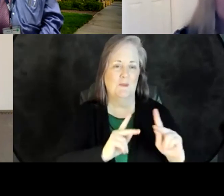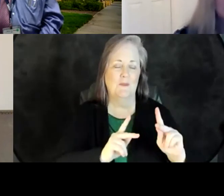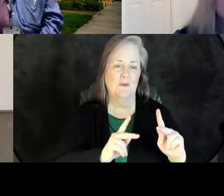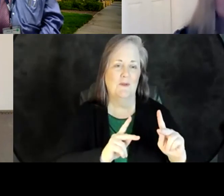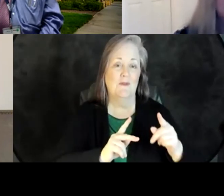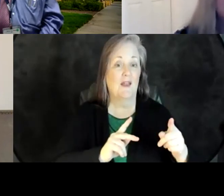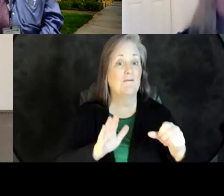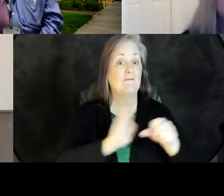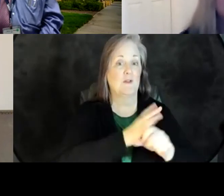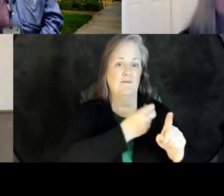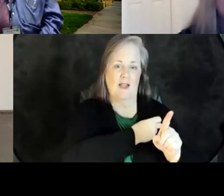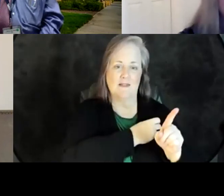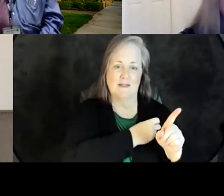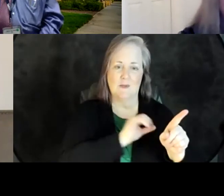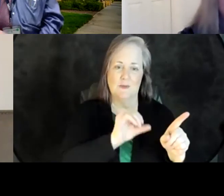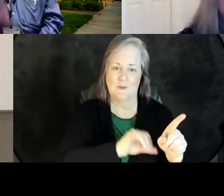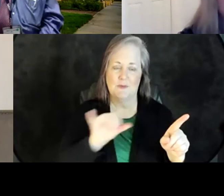fully vaccinated.